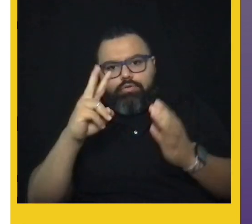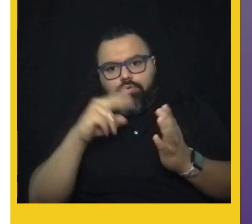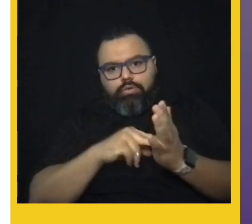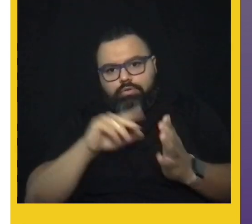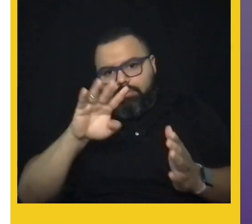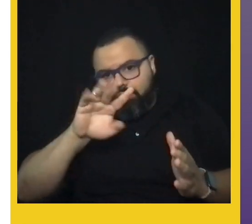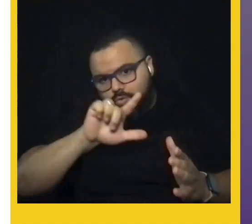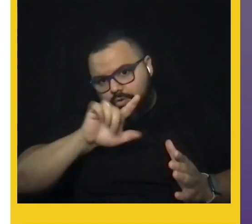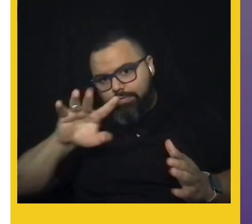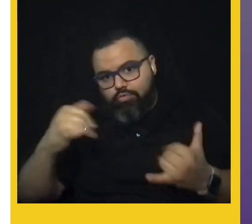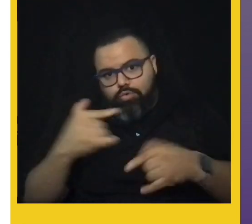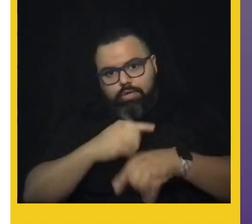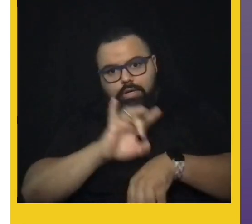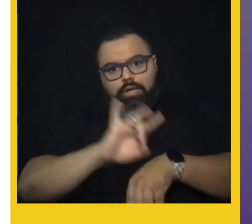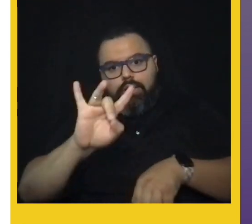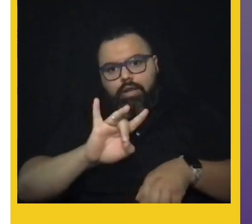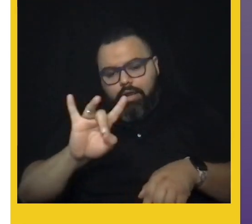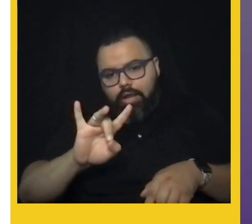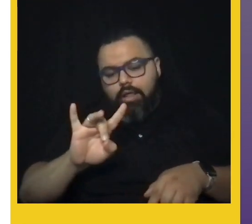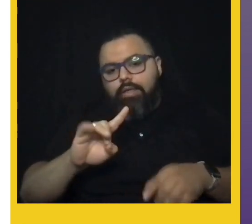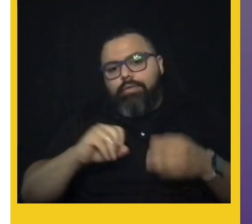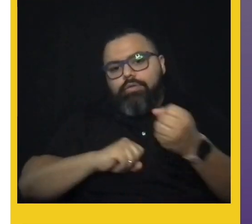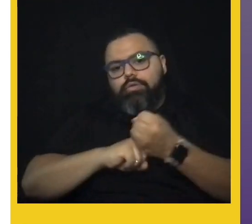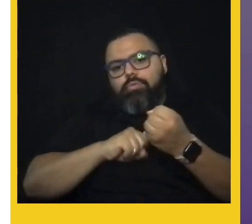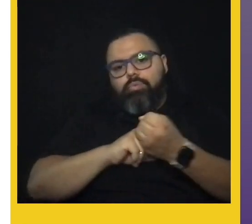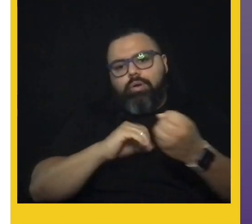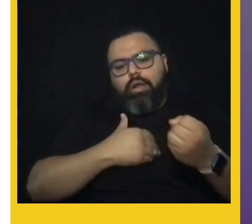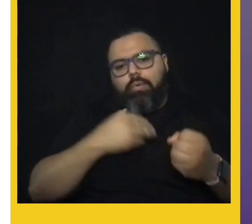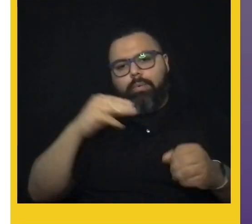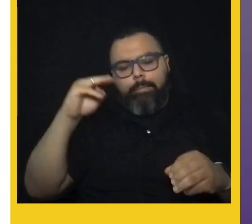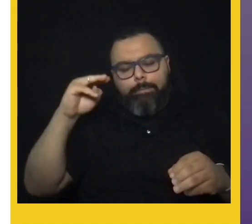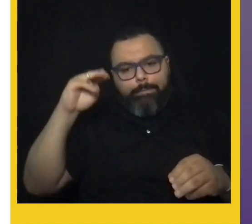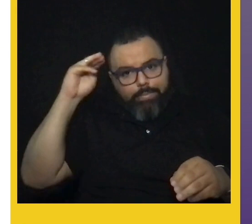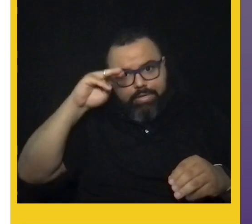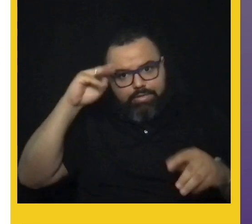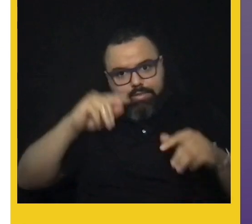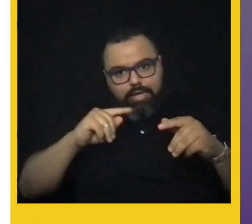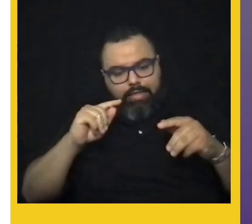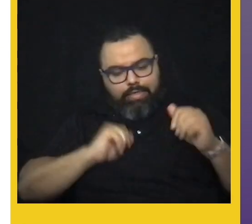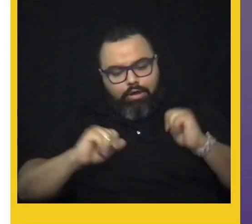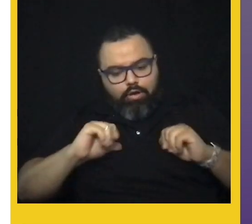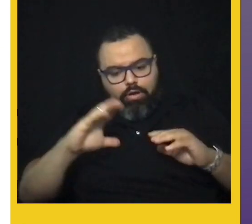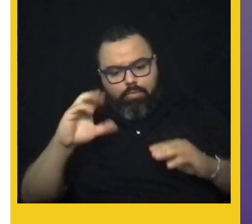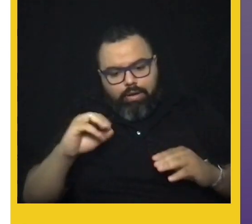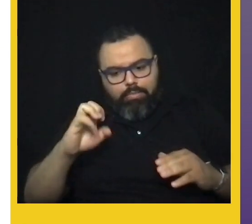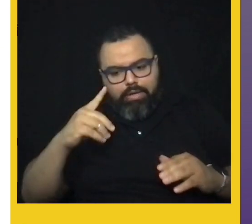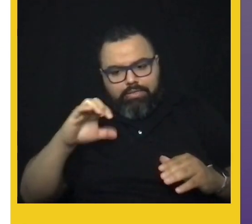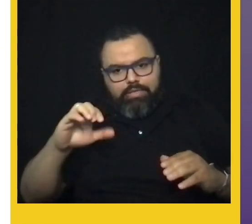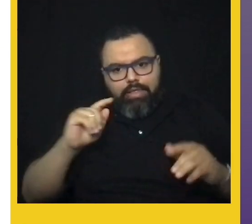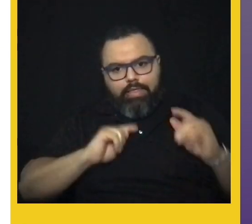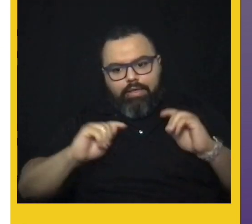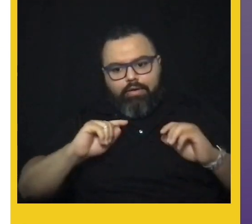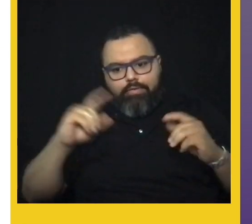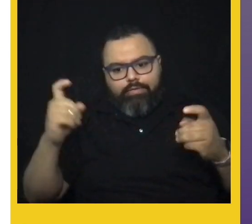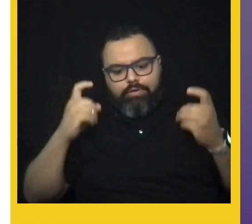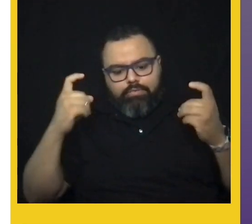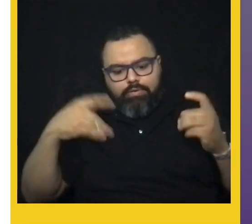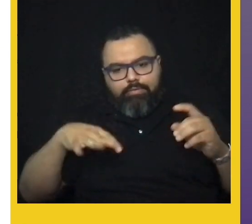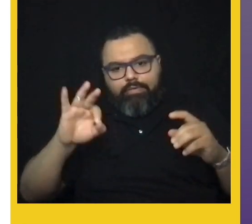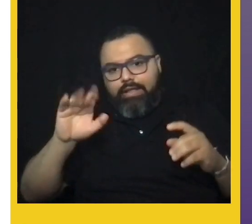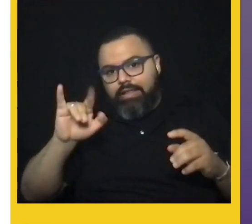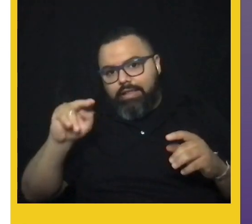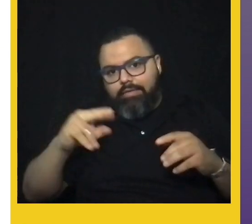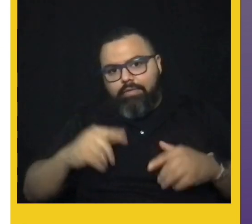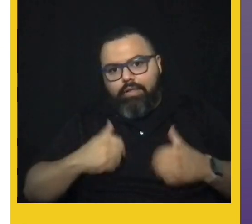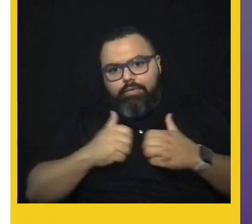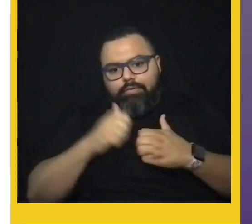of class of 2024. Today at 8 p.m., log on to support our Mustang Theater Company at this year's CPISD Theater Festival. Find